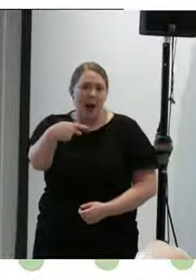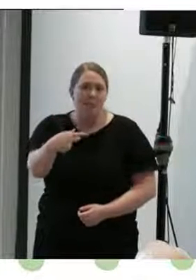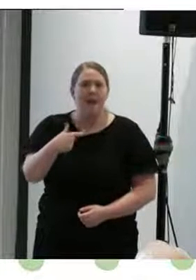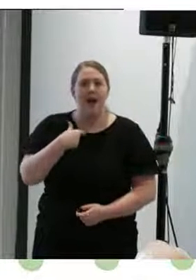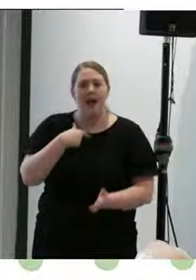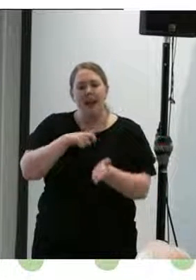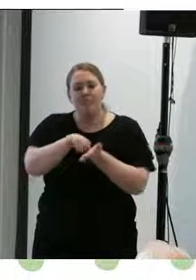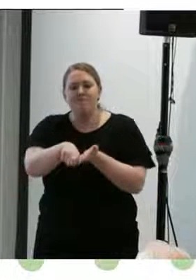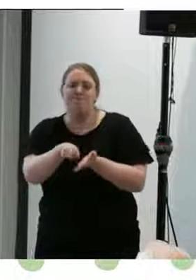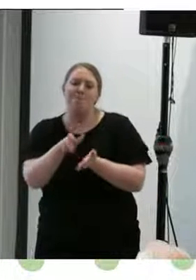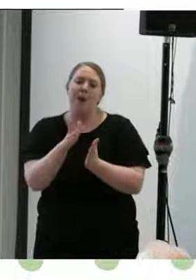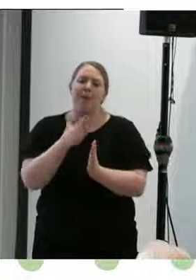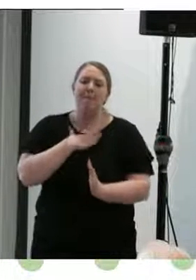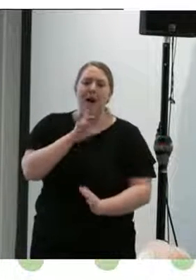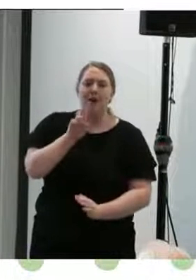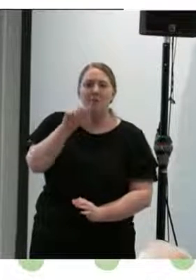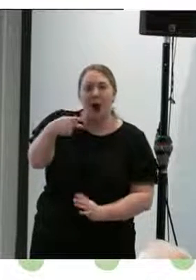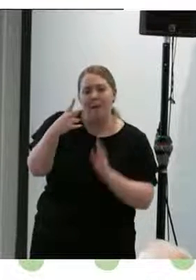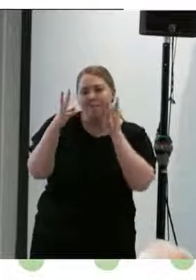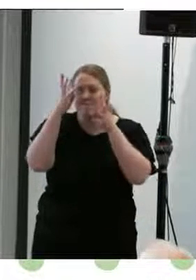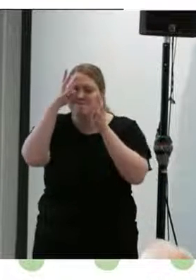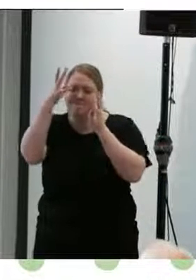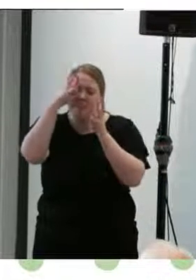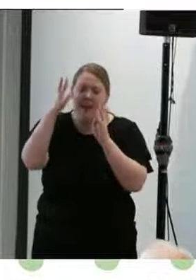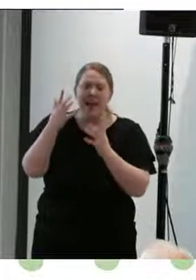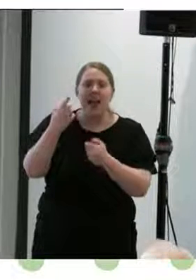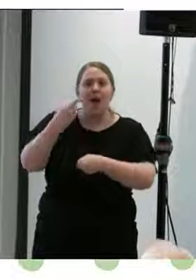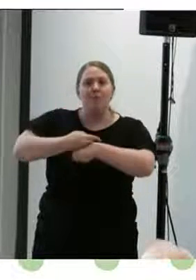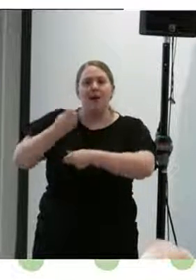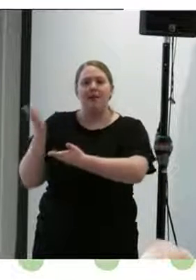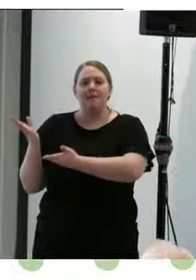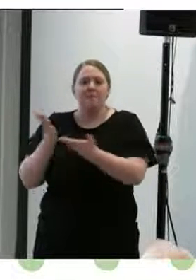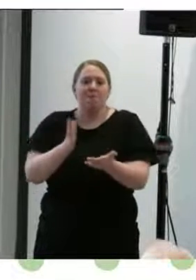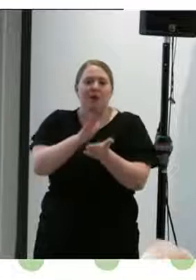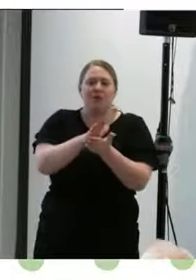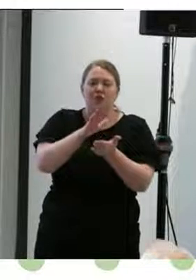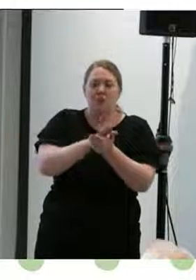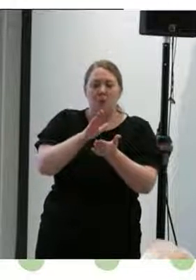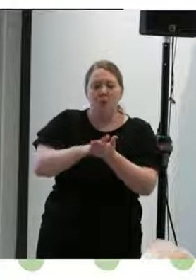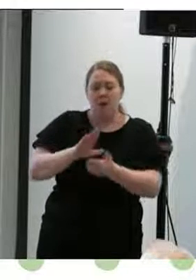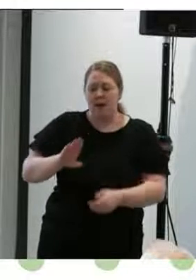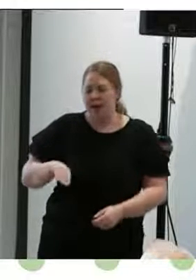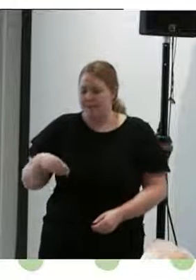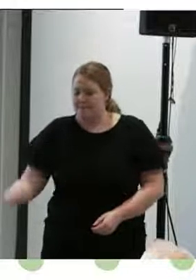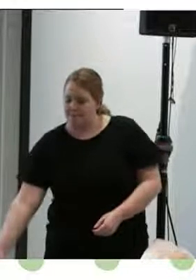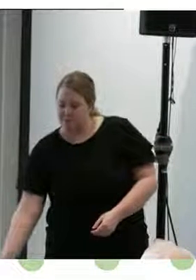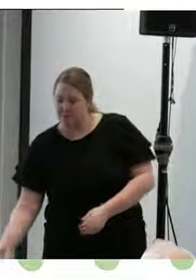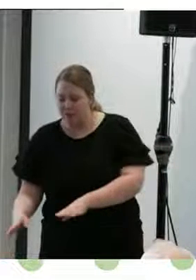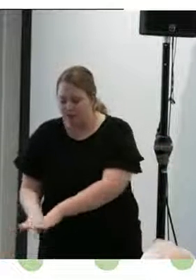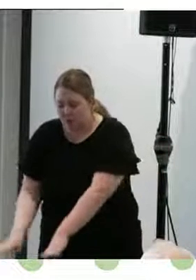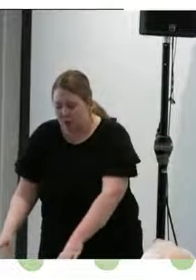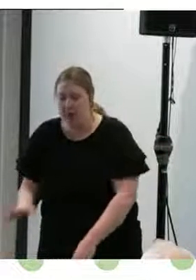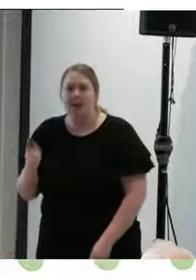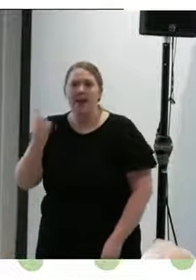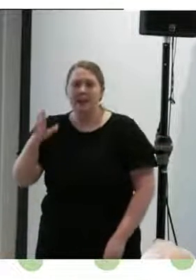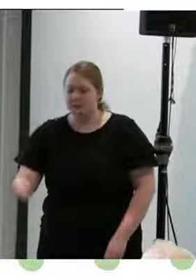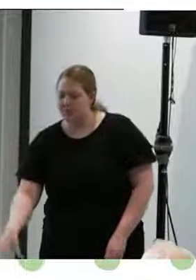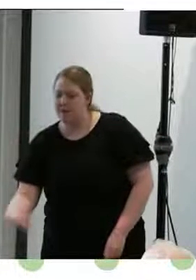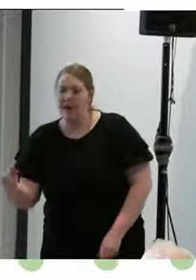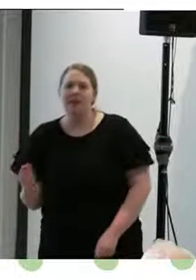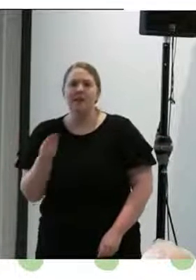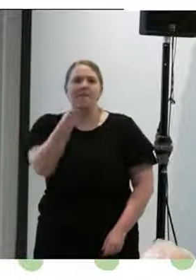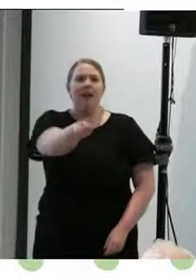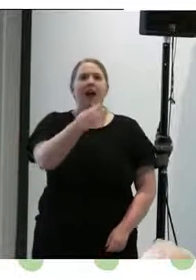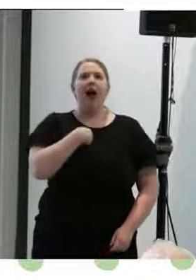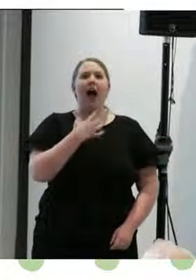I'd write my raps in it. And I guess I took it to school one day, my first day of school, and it fell out of my locker. Somebody found it, took it to the principal, and said they